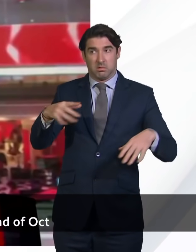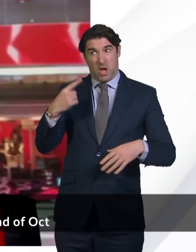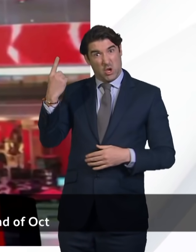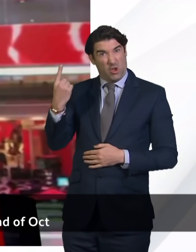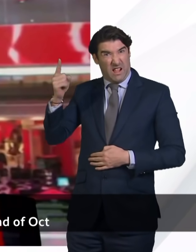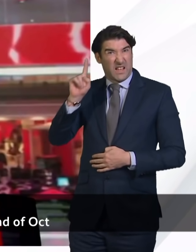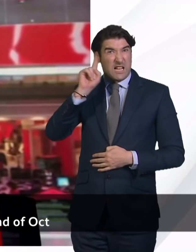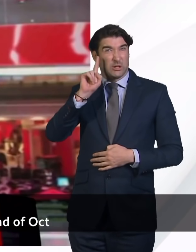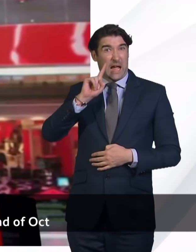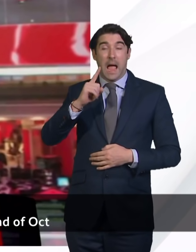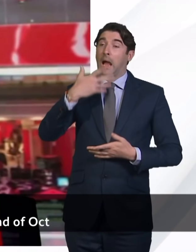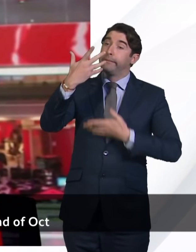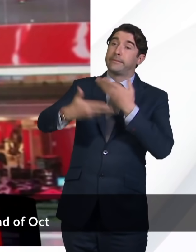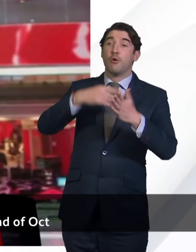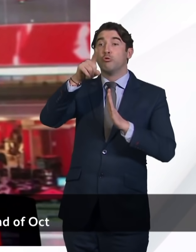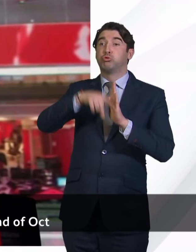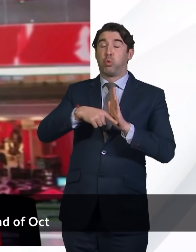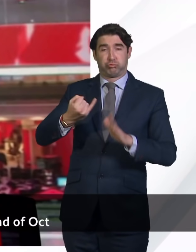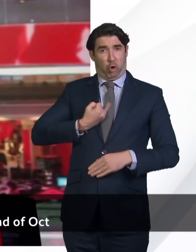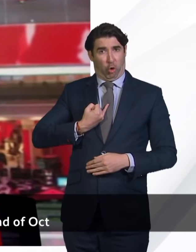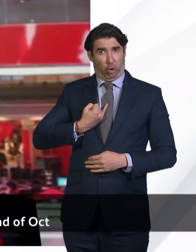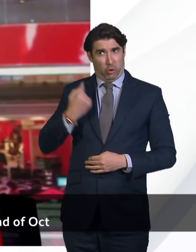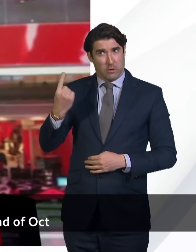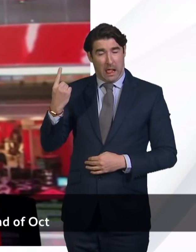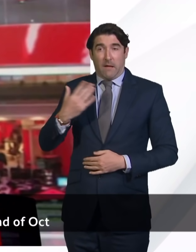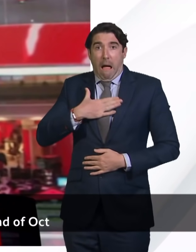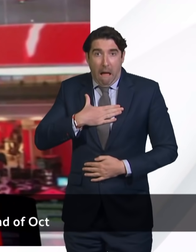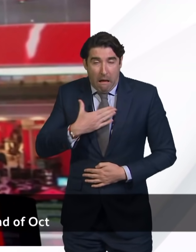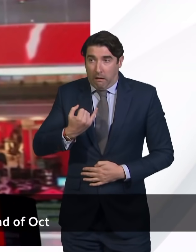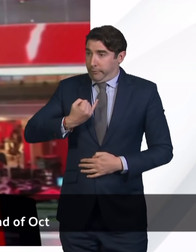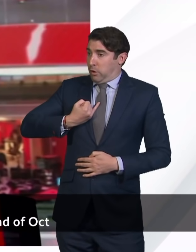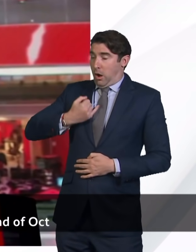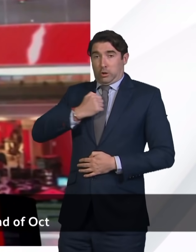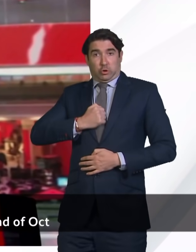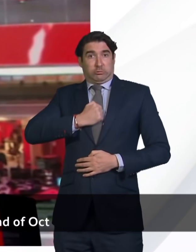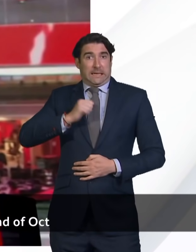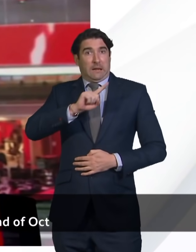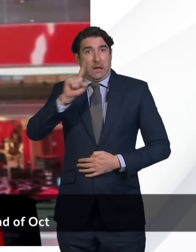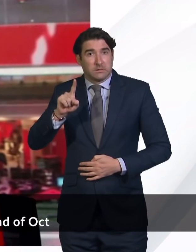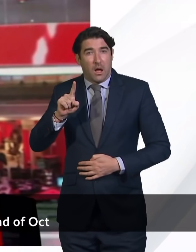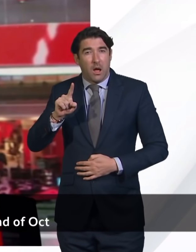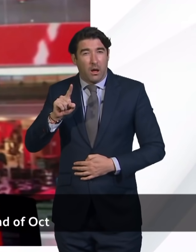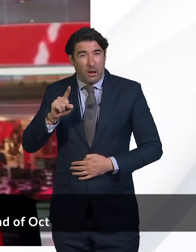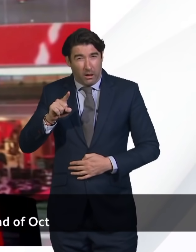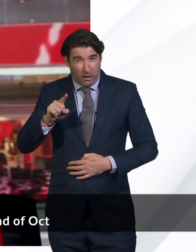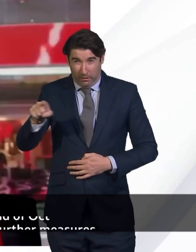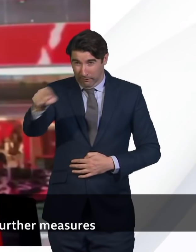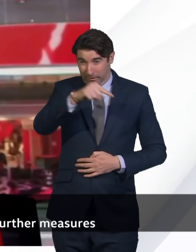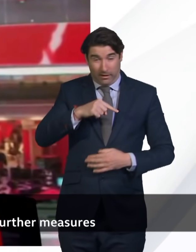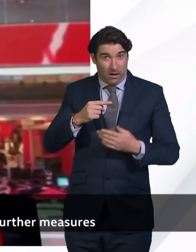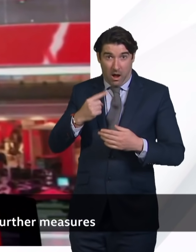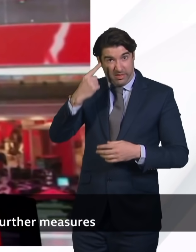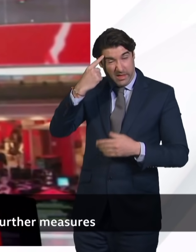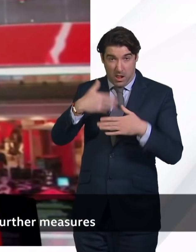have confidence in your government's approach? And can you give people your honest assessment? How high is the chance of more restrictions